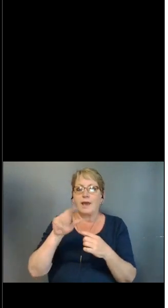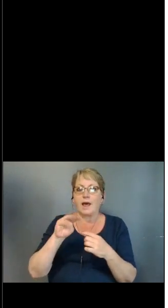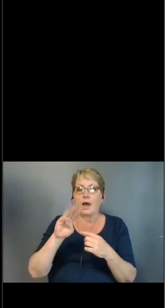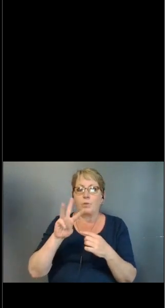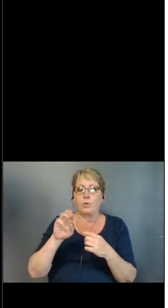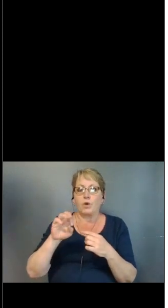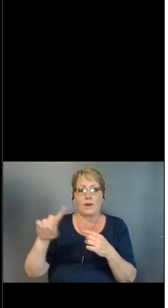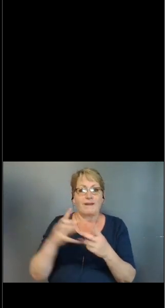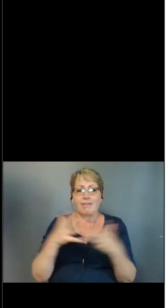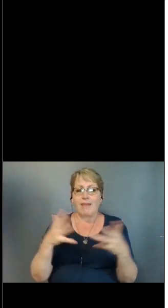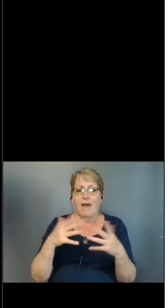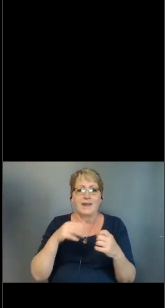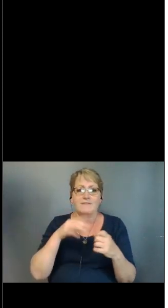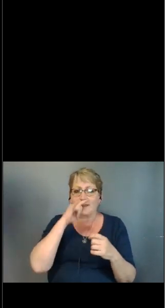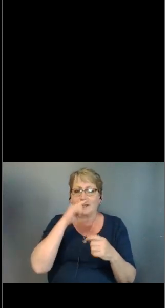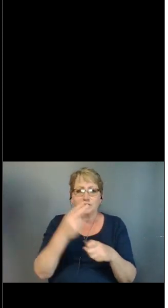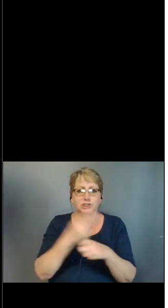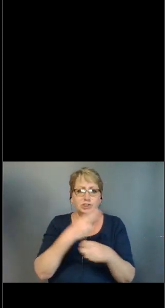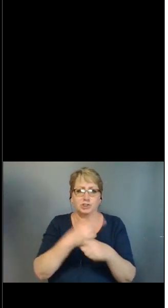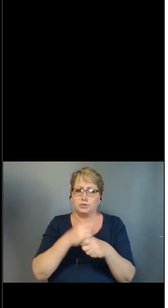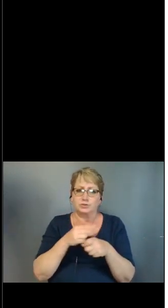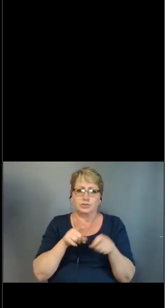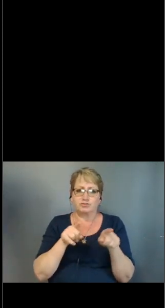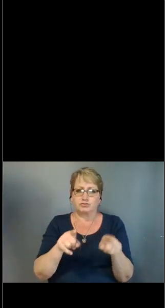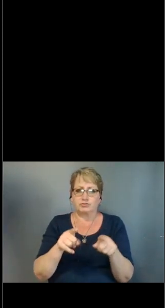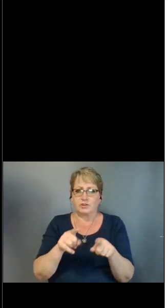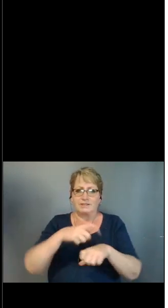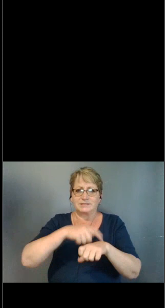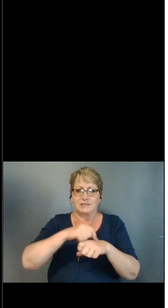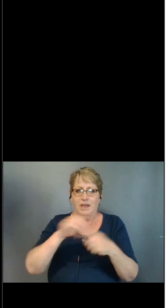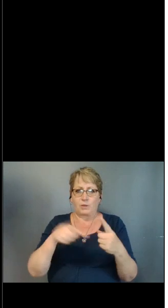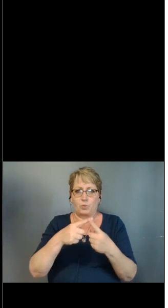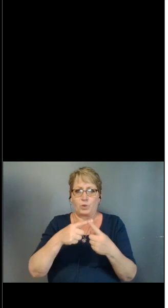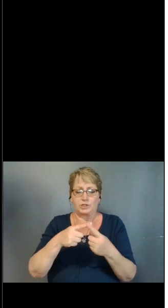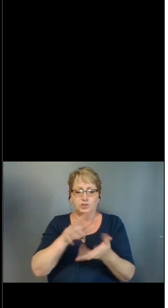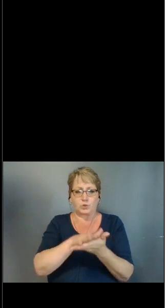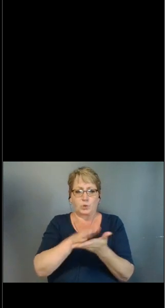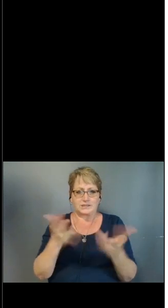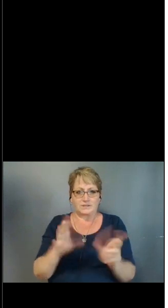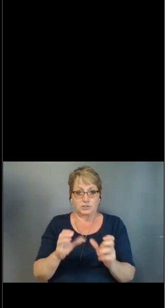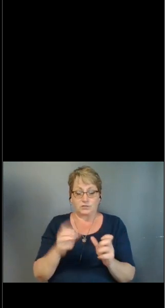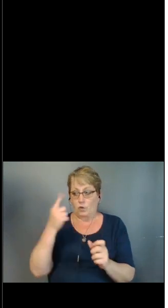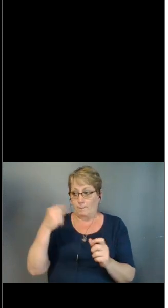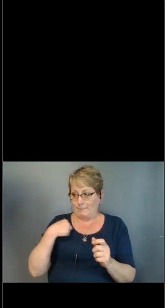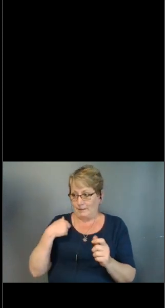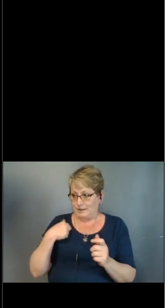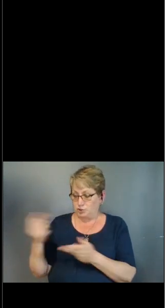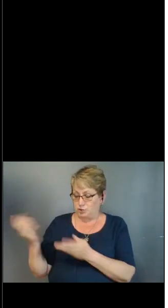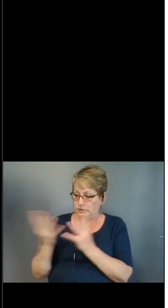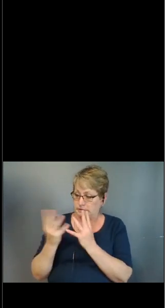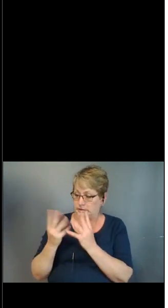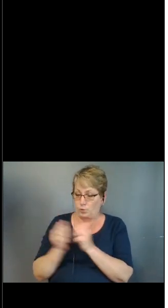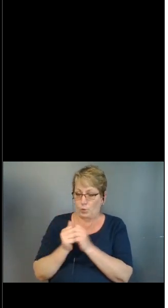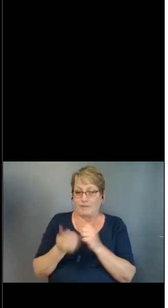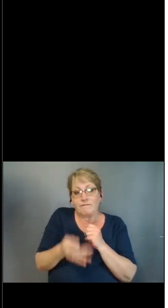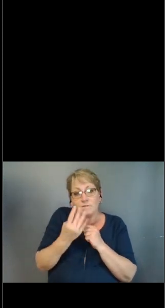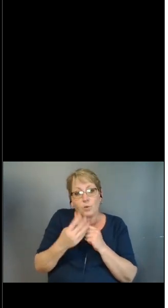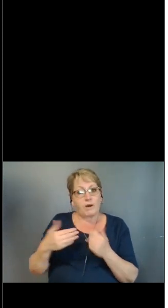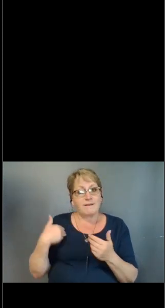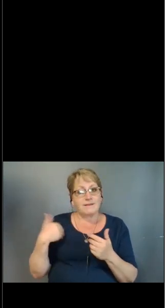Public School System use it around that time. And for me to try to get on the bus with four small children by myself, it's